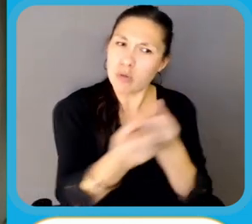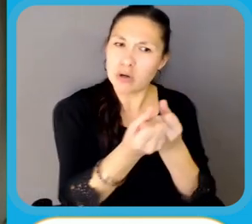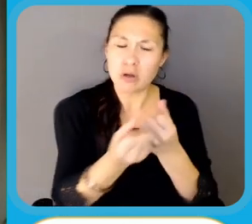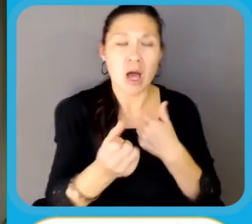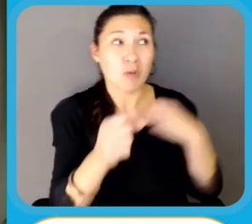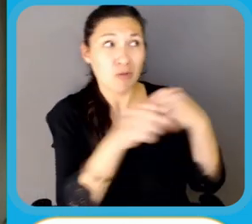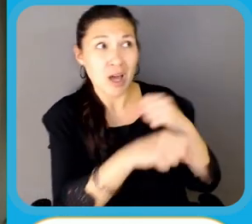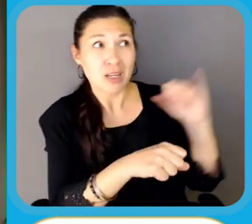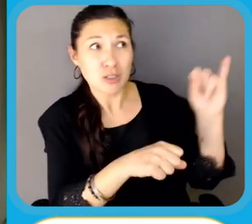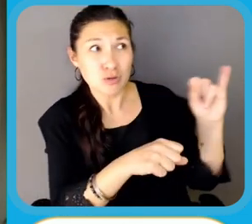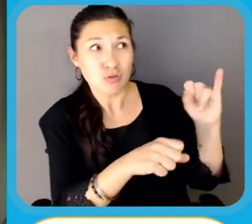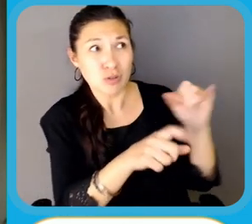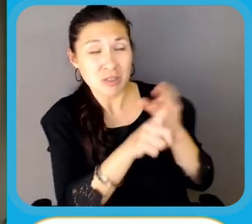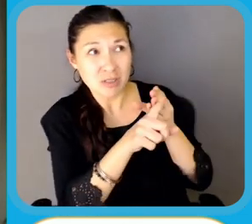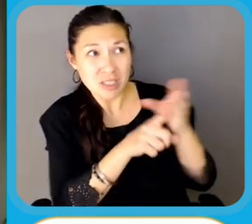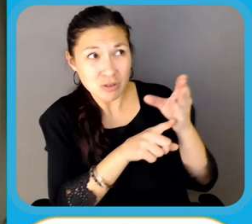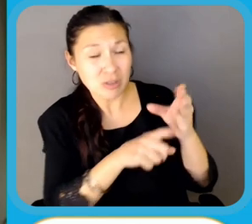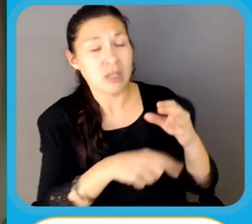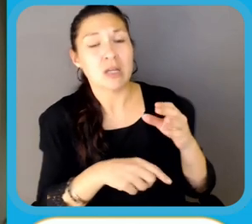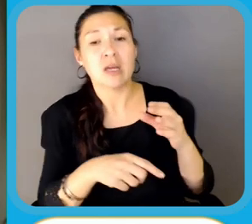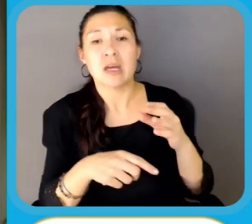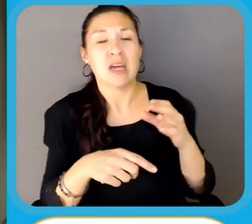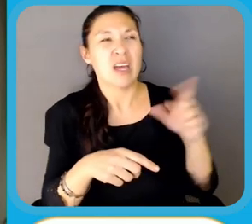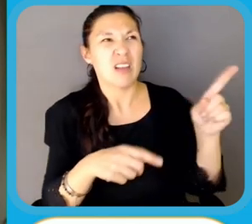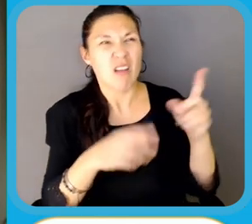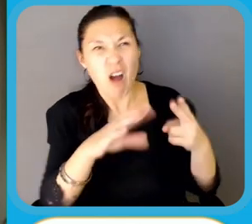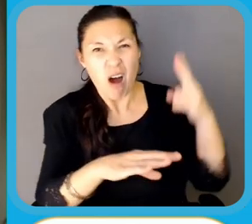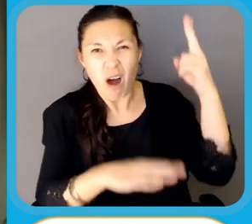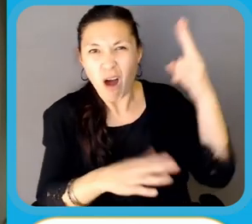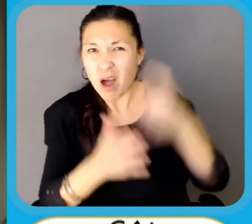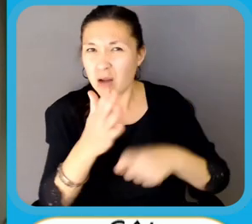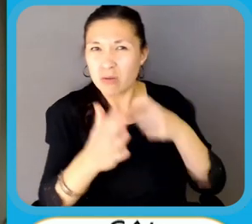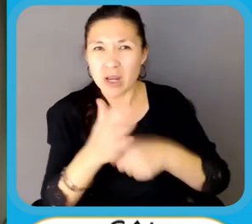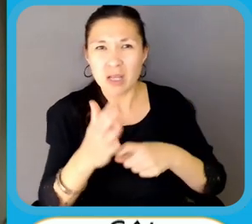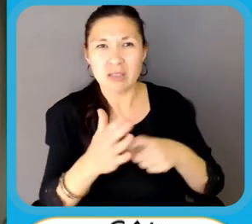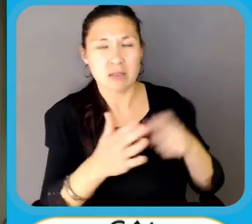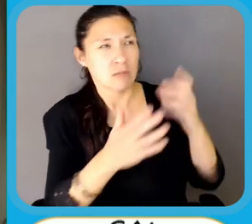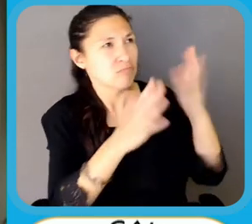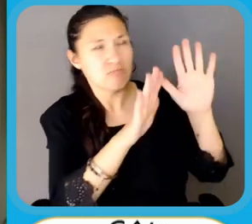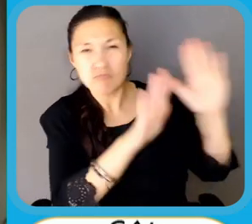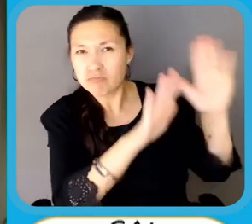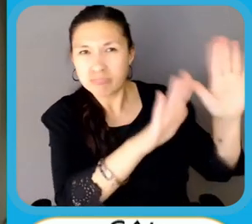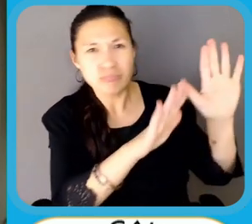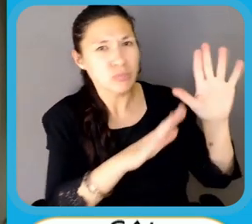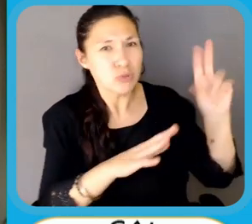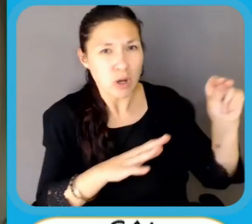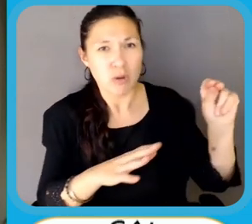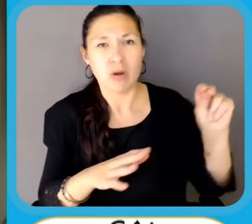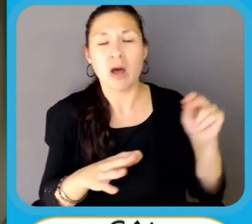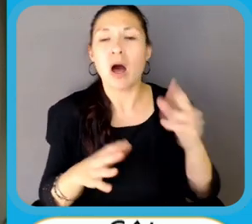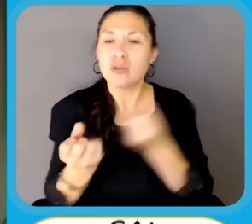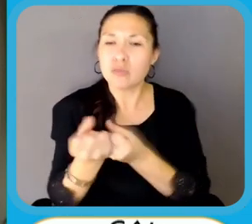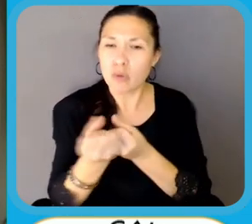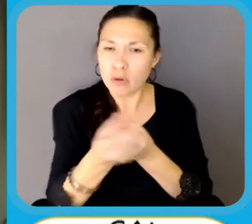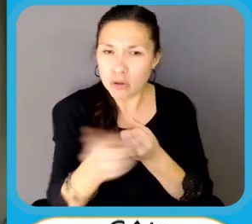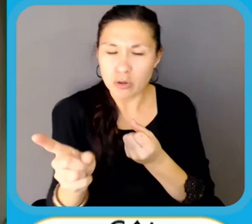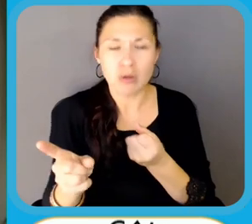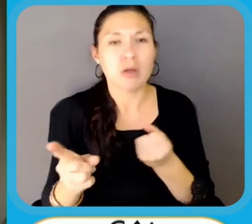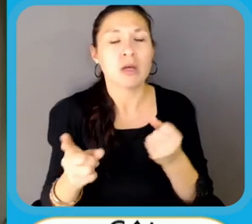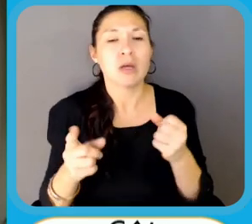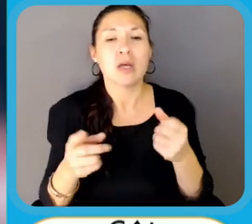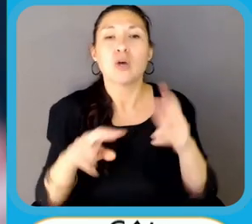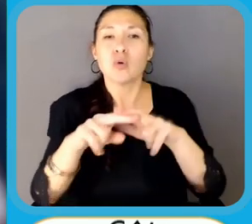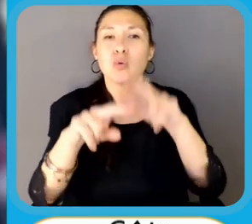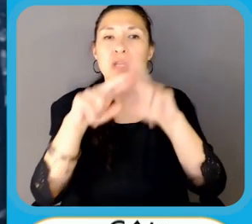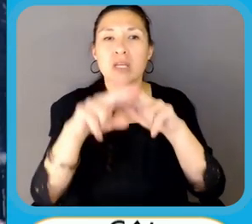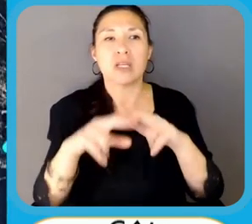industry and pushing back on excessive premiums because I'm on your side. I'm fighting to expand universal healthcare for all because